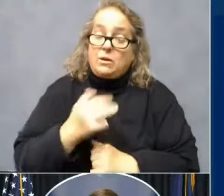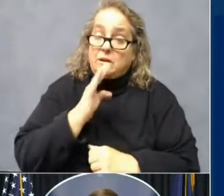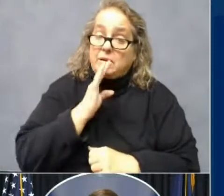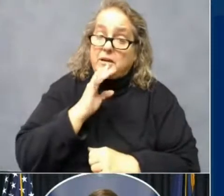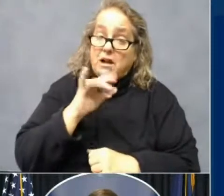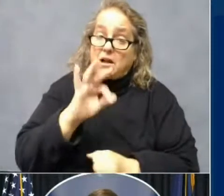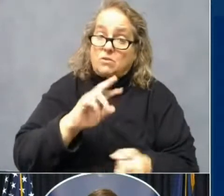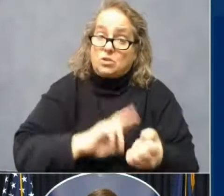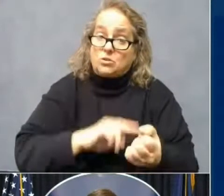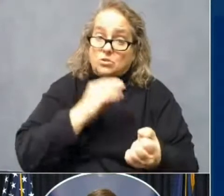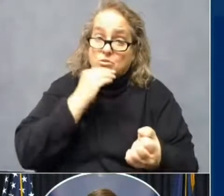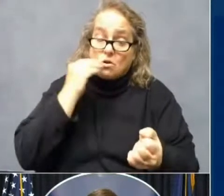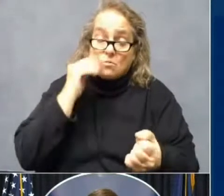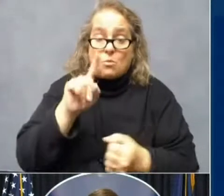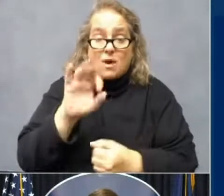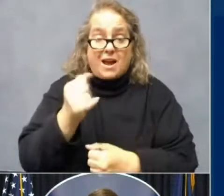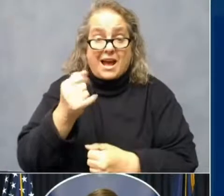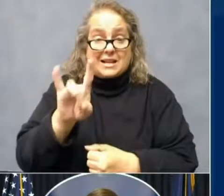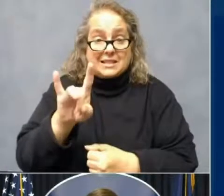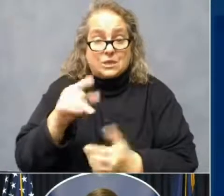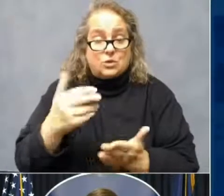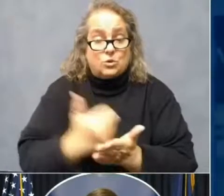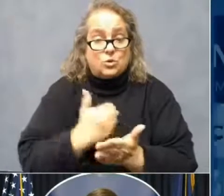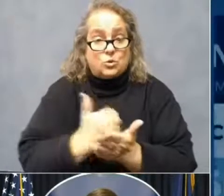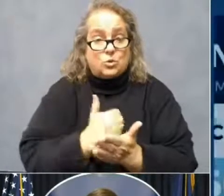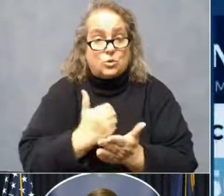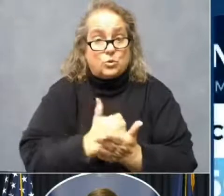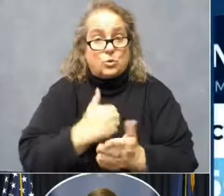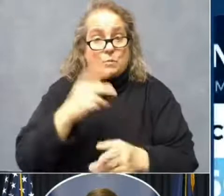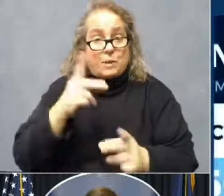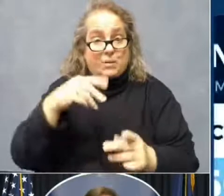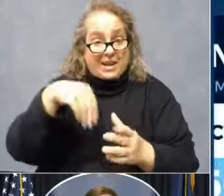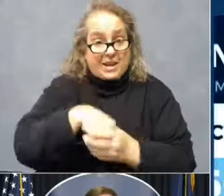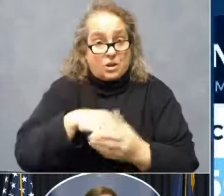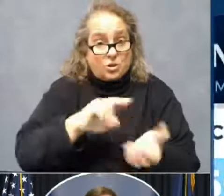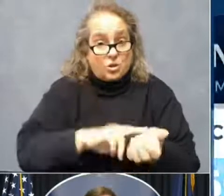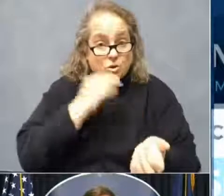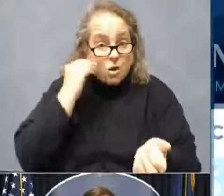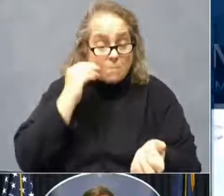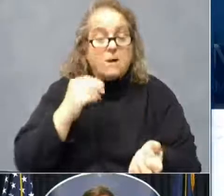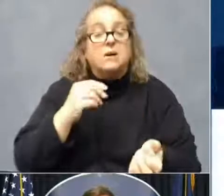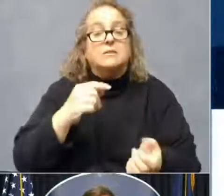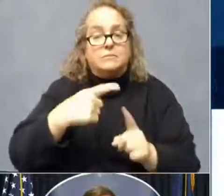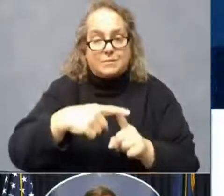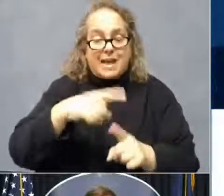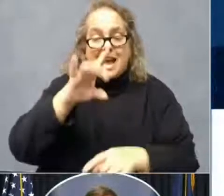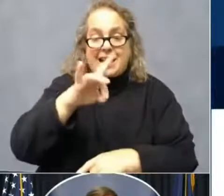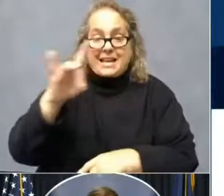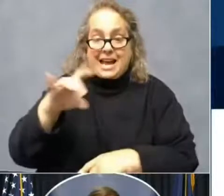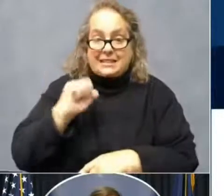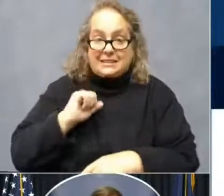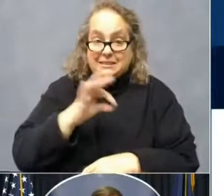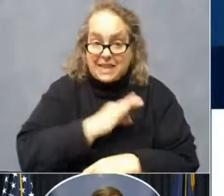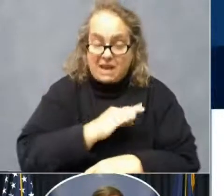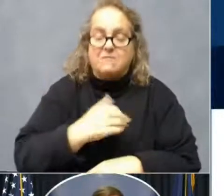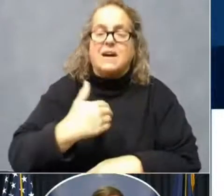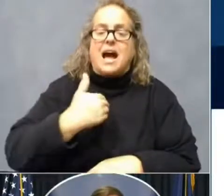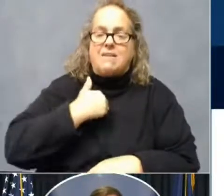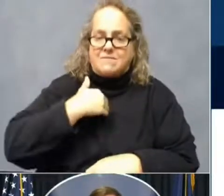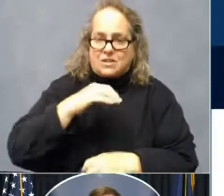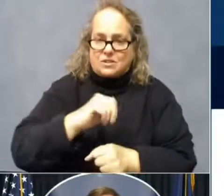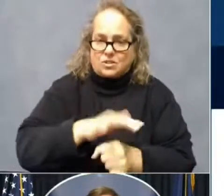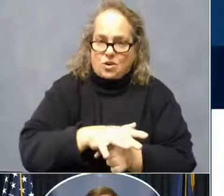118 new residents testing positive, 88 new staff testing positive, 41 new deaths attributable to